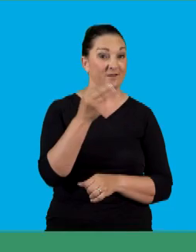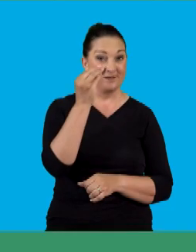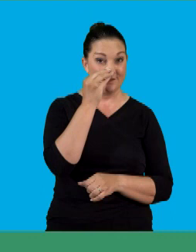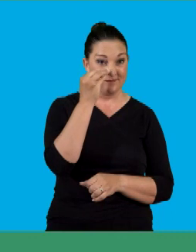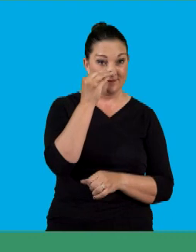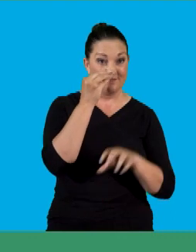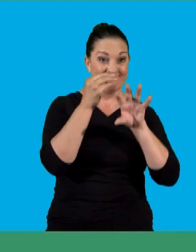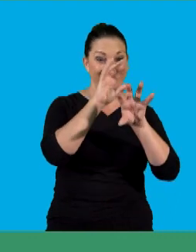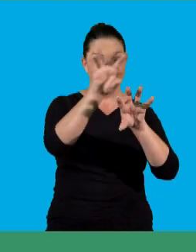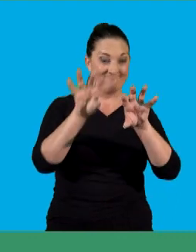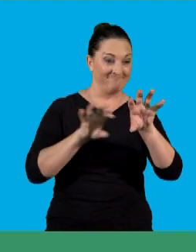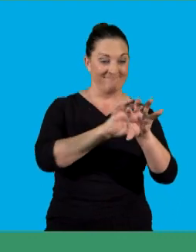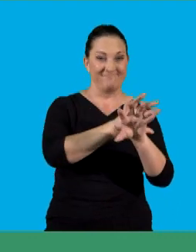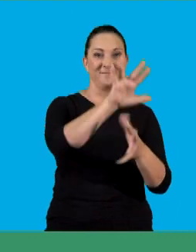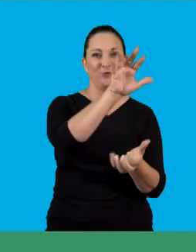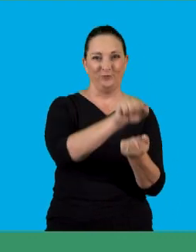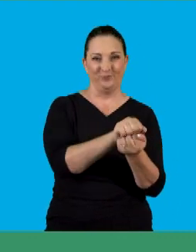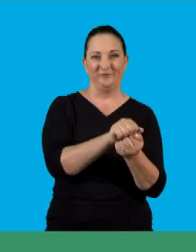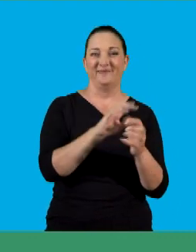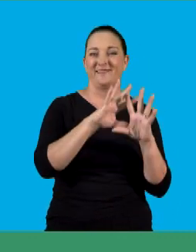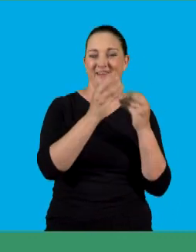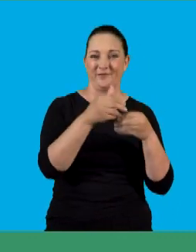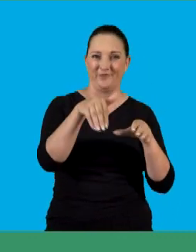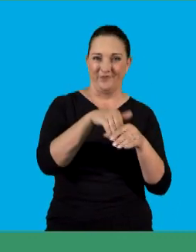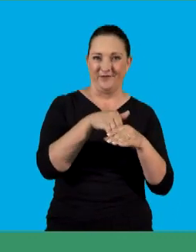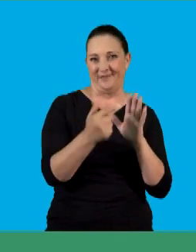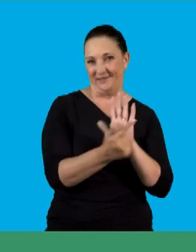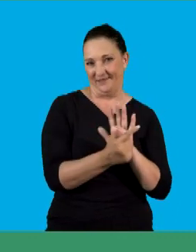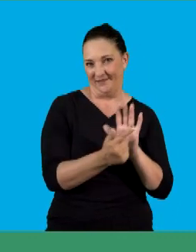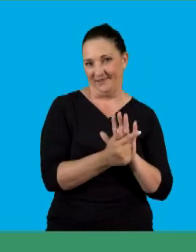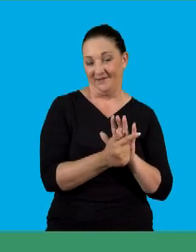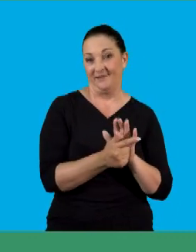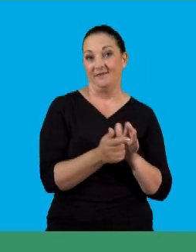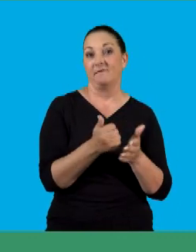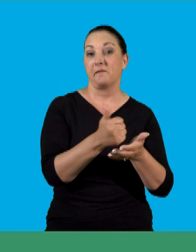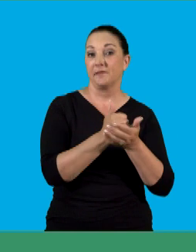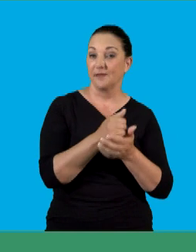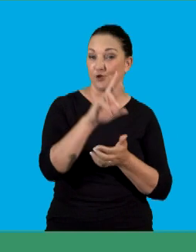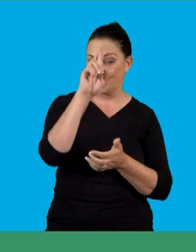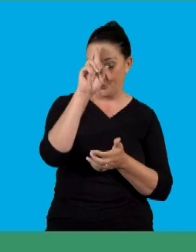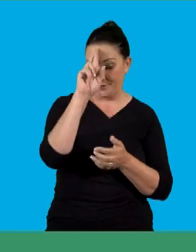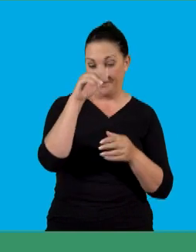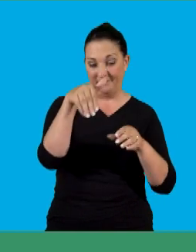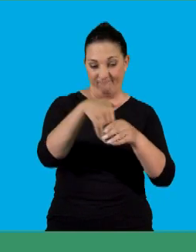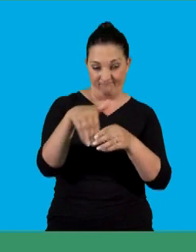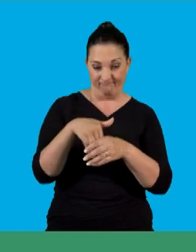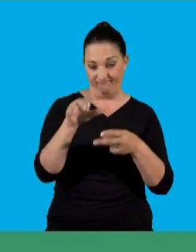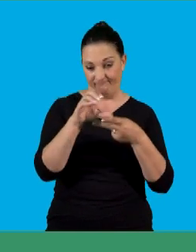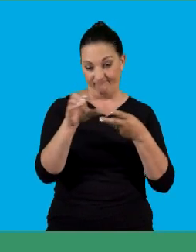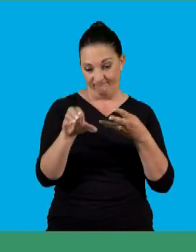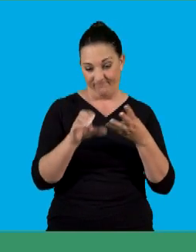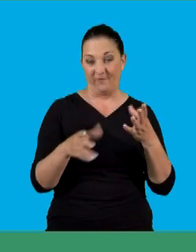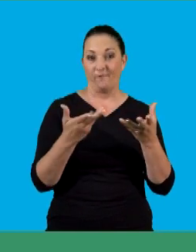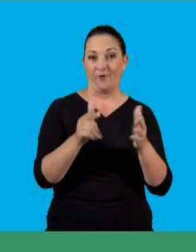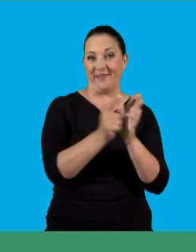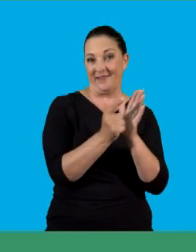map summarizes all the content for this lesson. It will help you to remember all the aspects of the work that you should